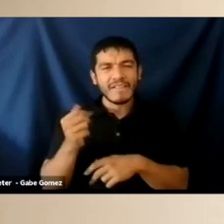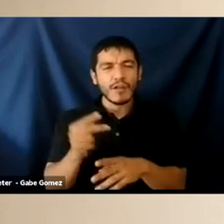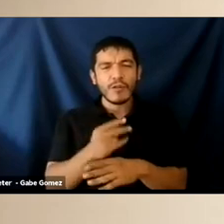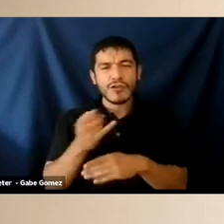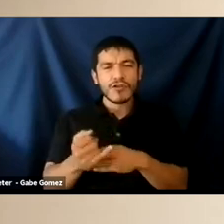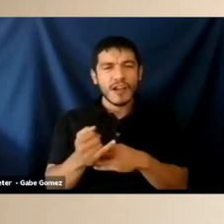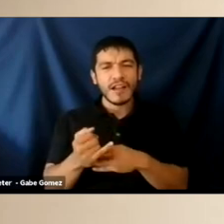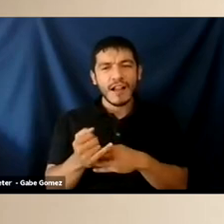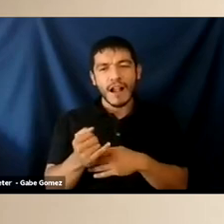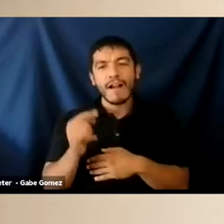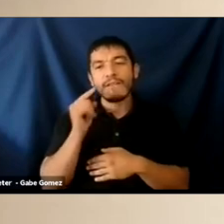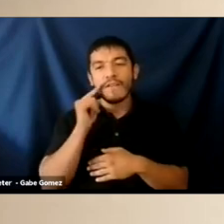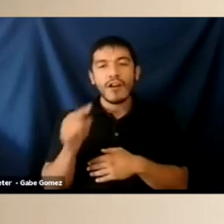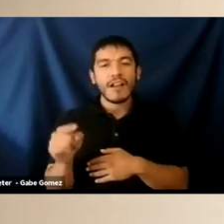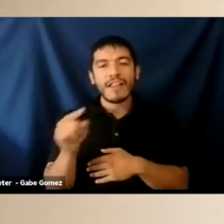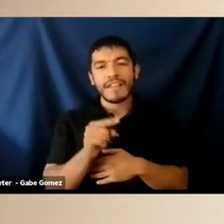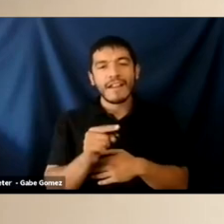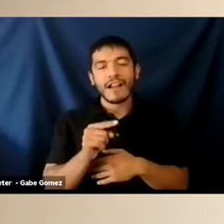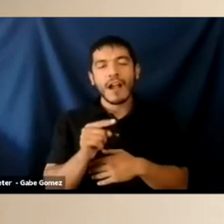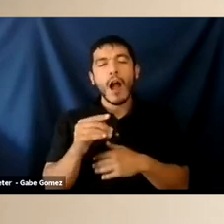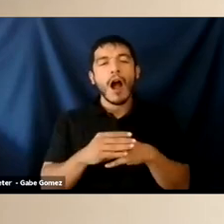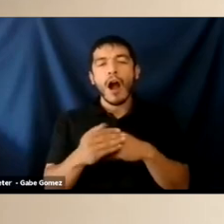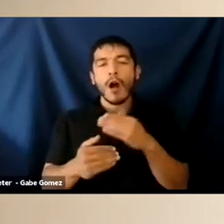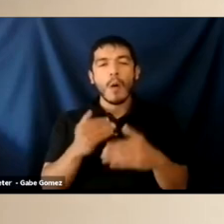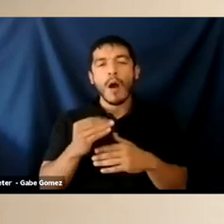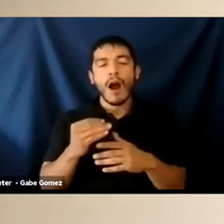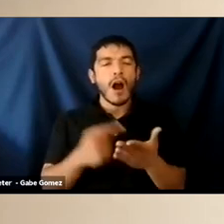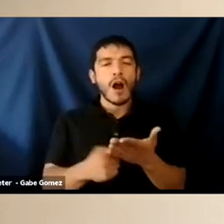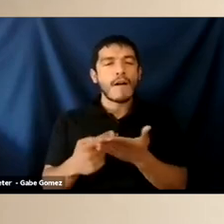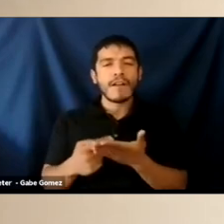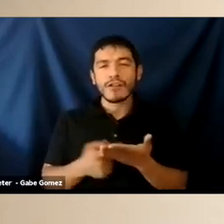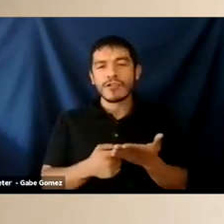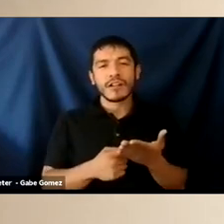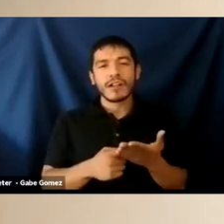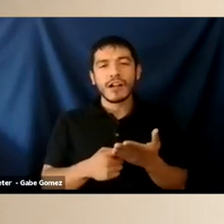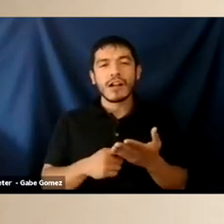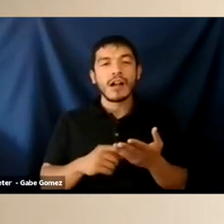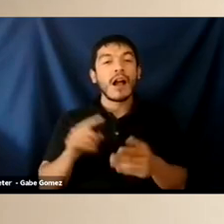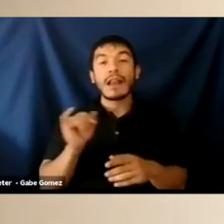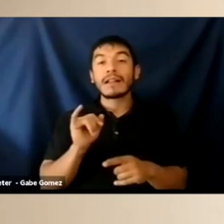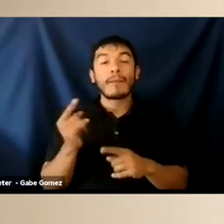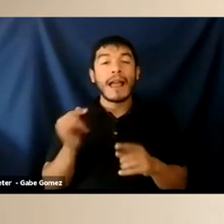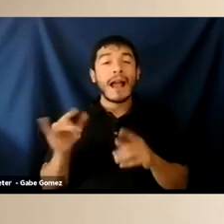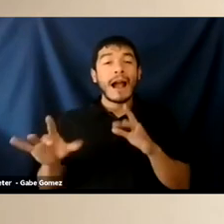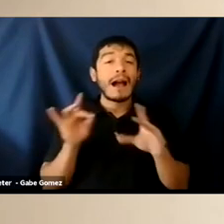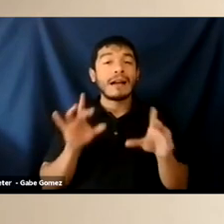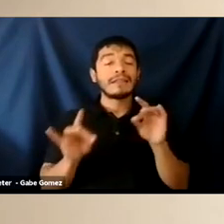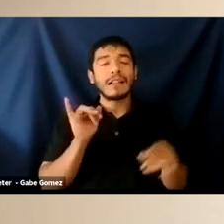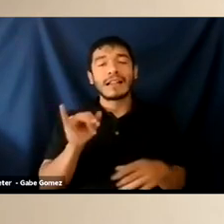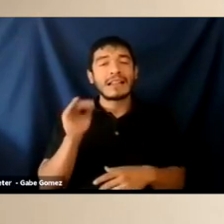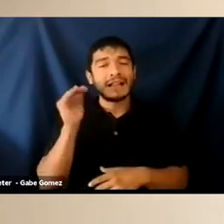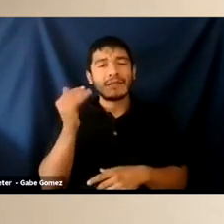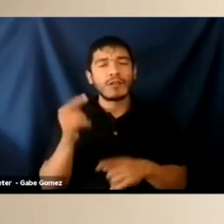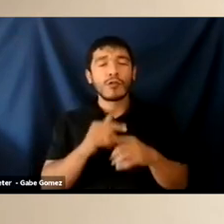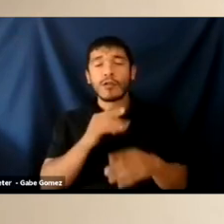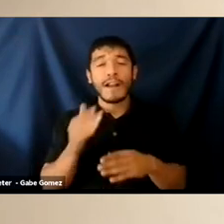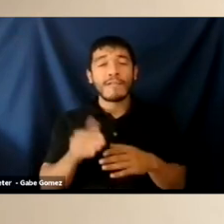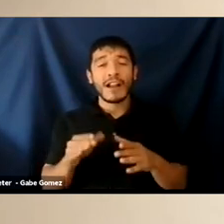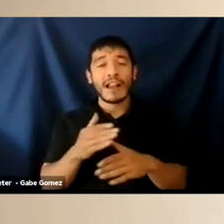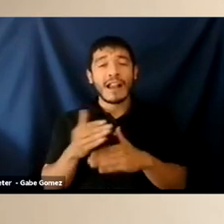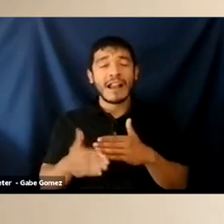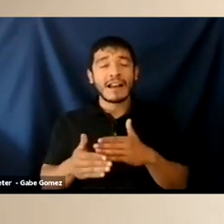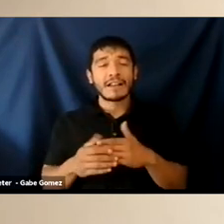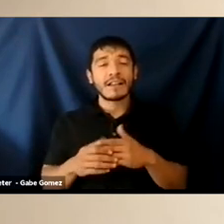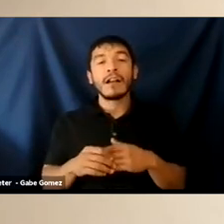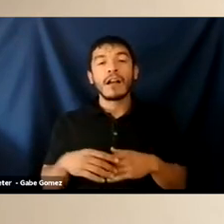in terms of the ongoing conversation around perhaps something like casting, which seems to never end, are also